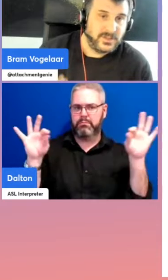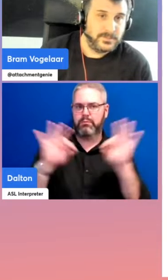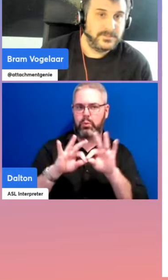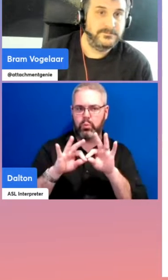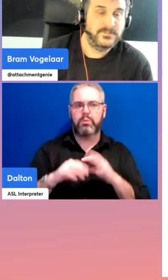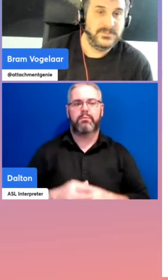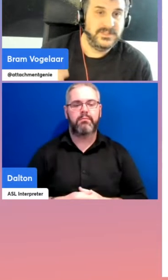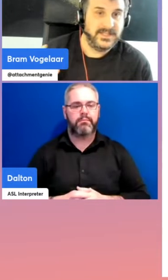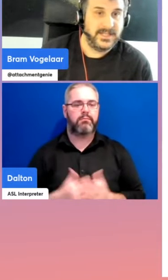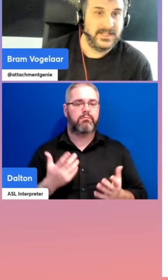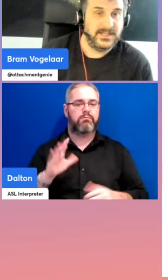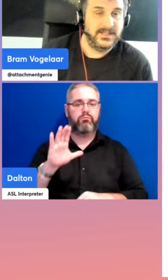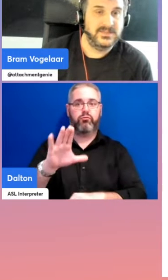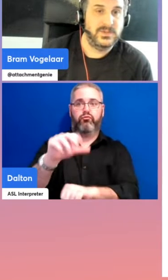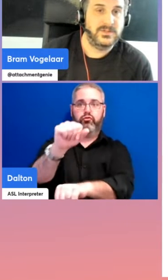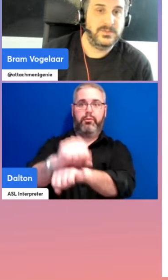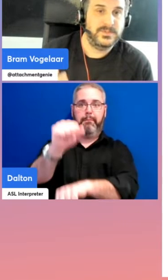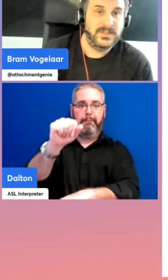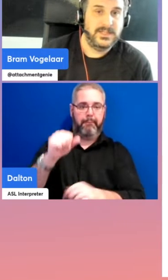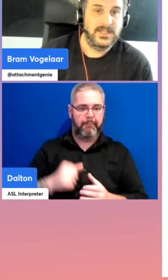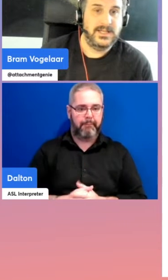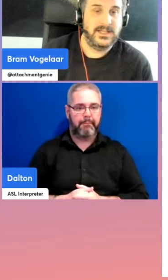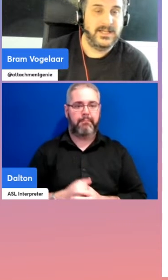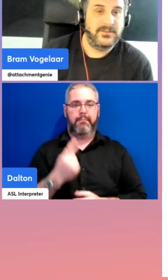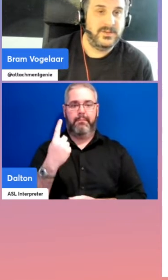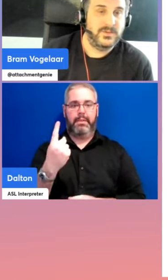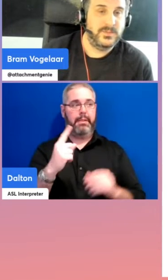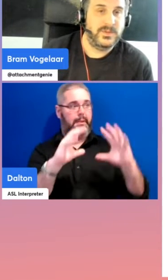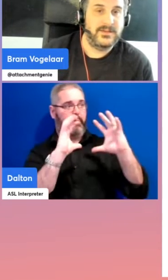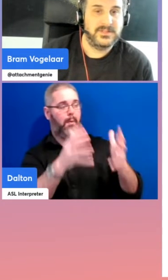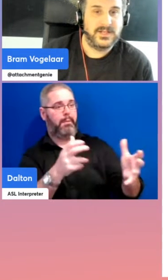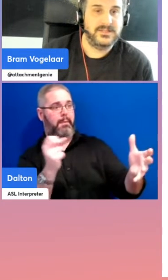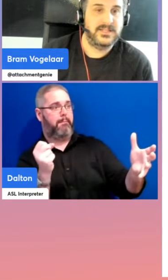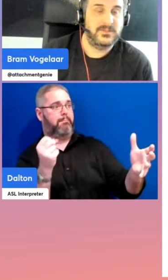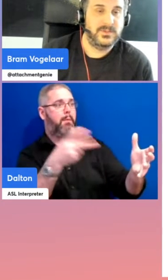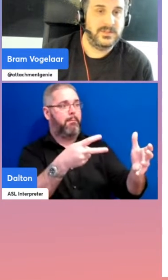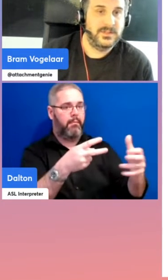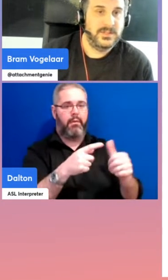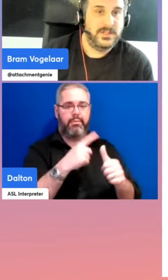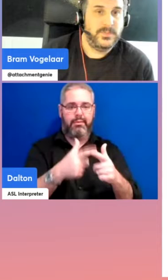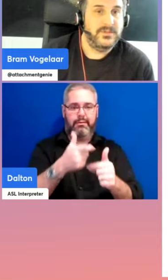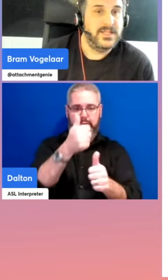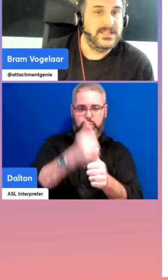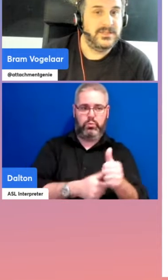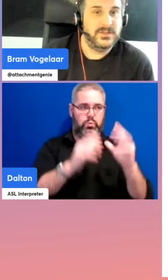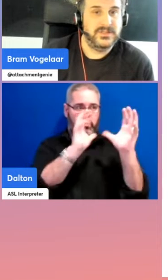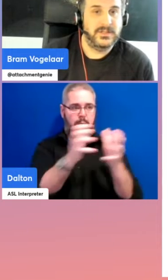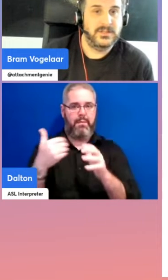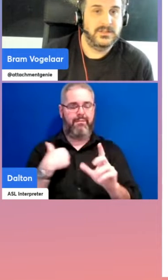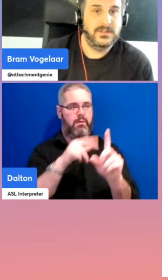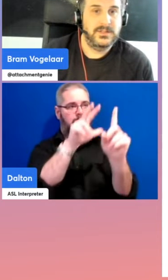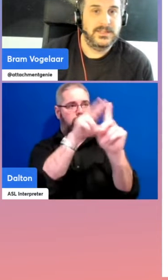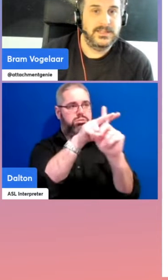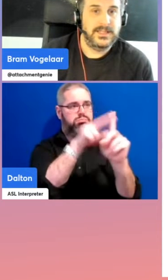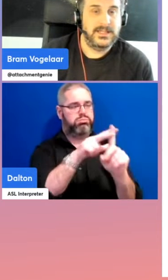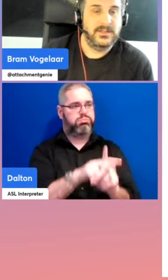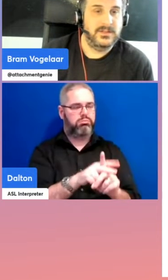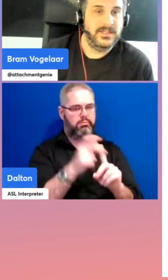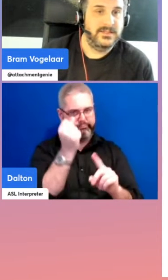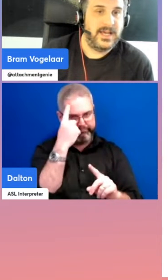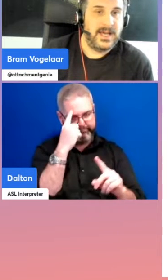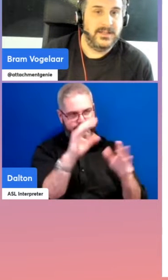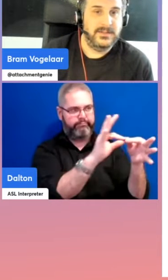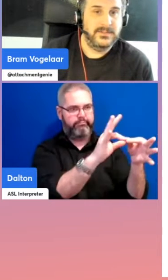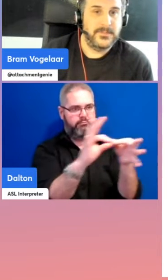you'll have a job. You stick it in at least one group, and every group will have tasks that will be related to each other. And then